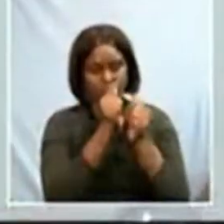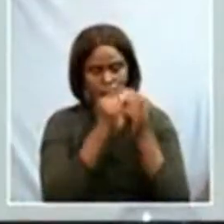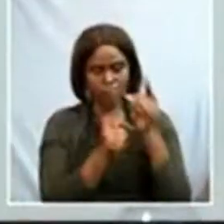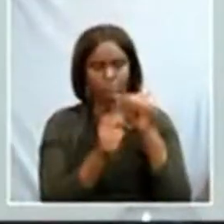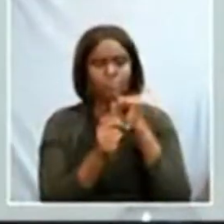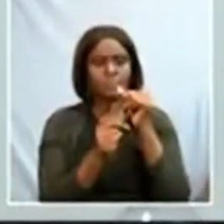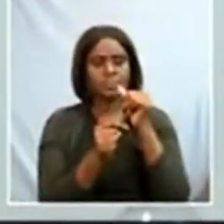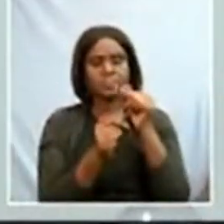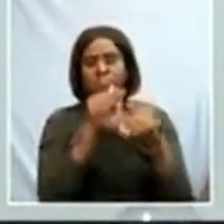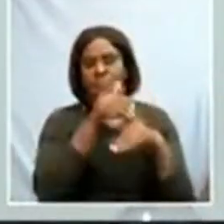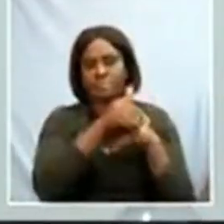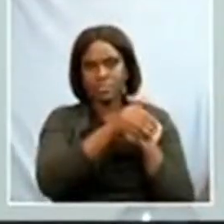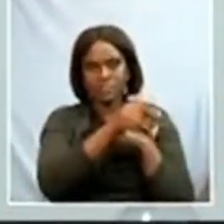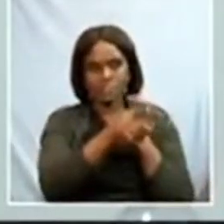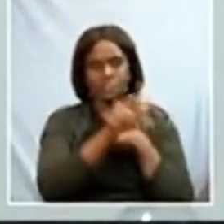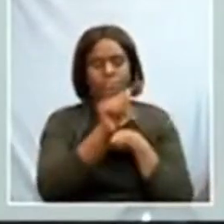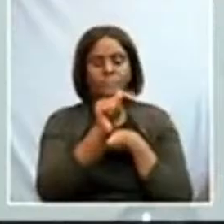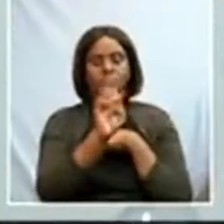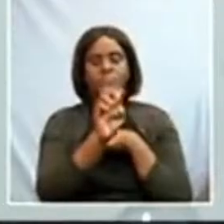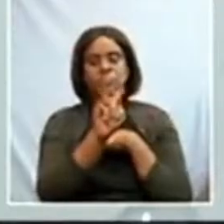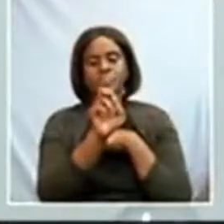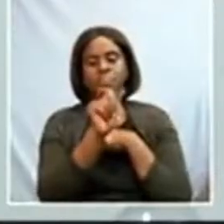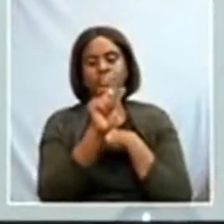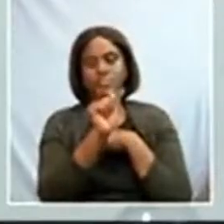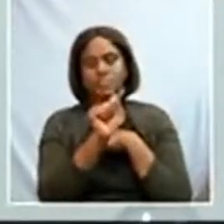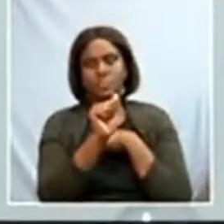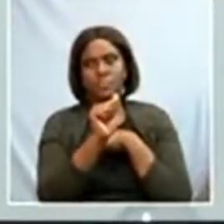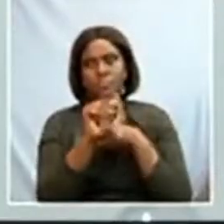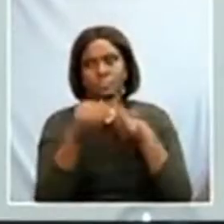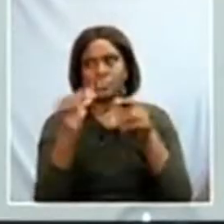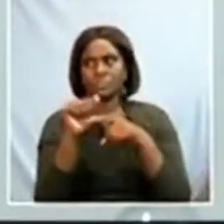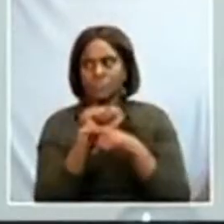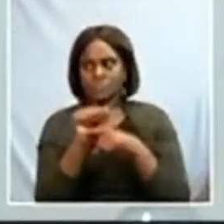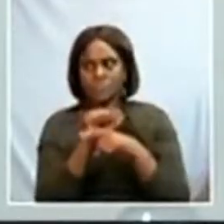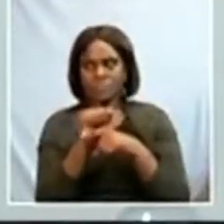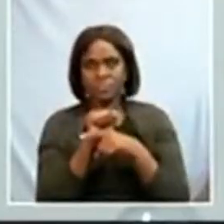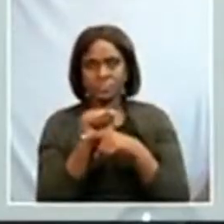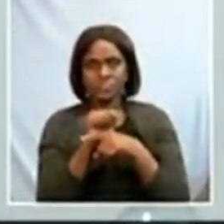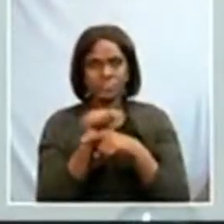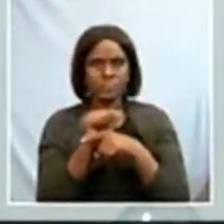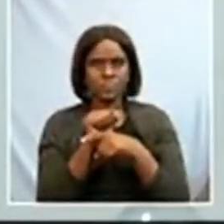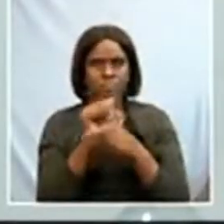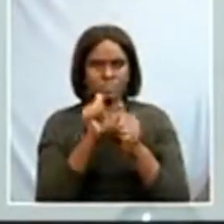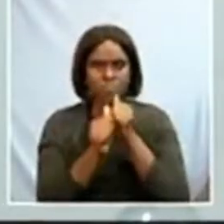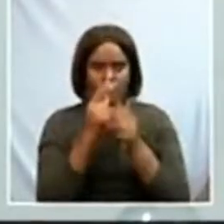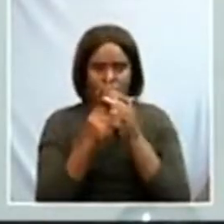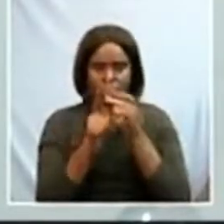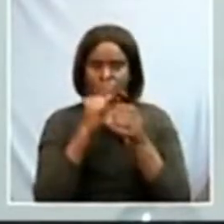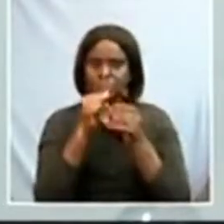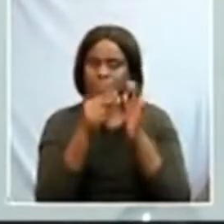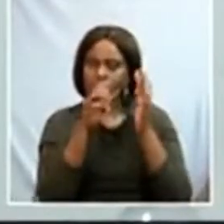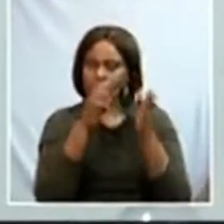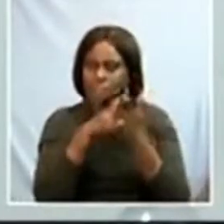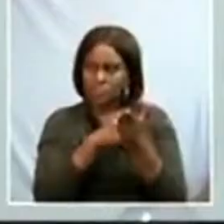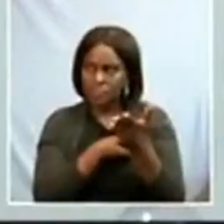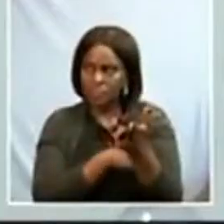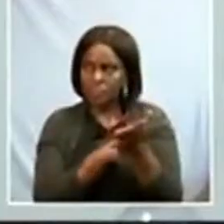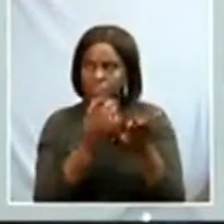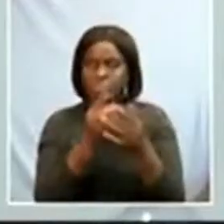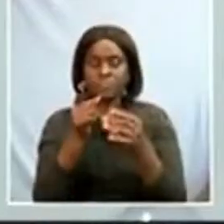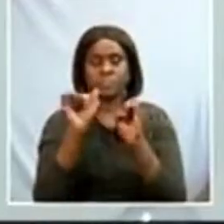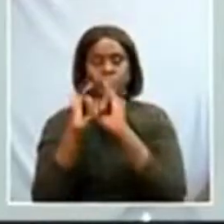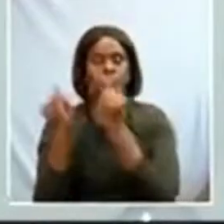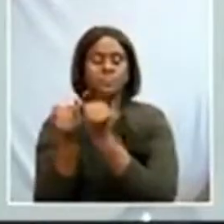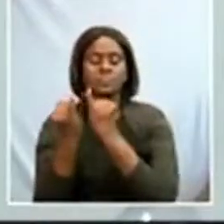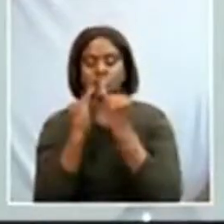not accredited by TAVETA, offering courses that are not examinable by the